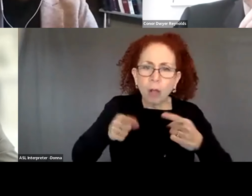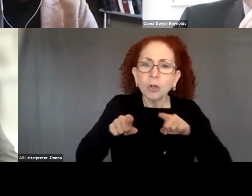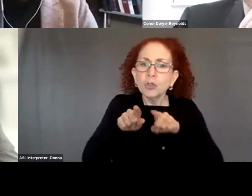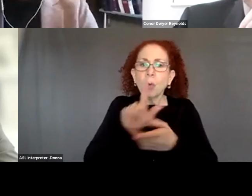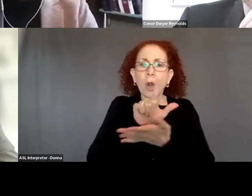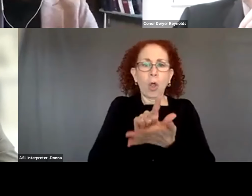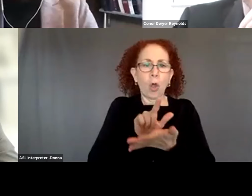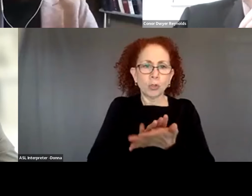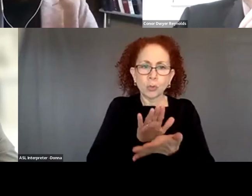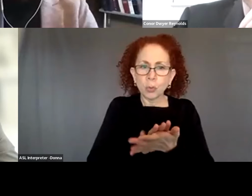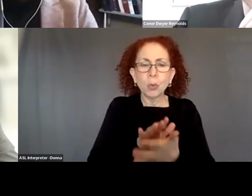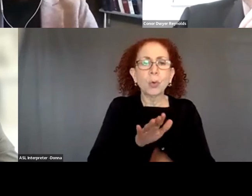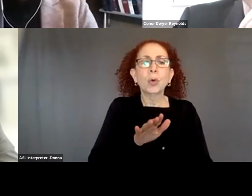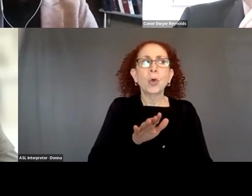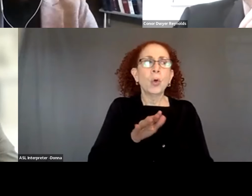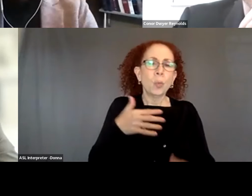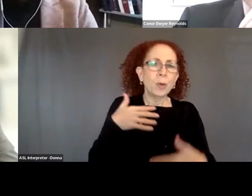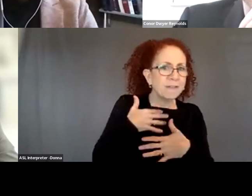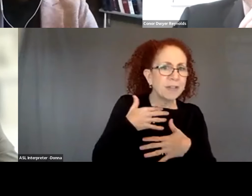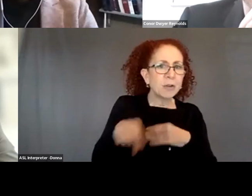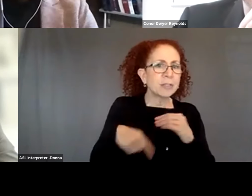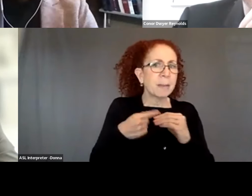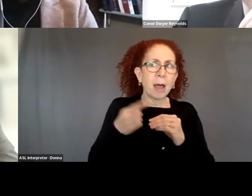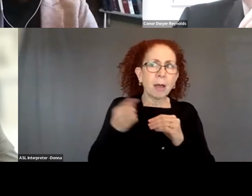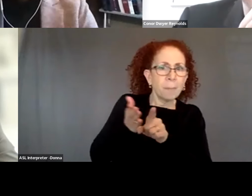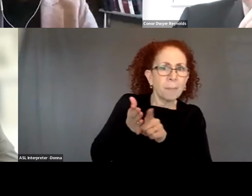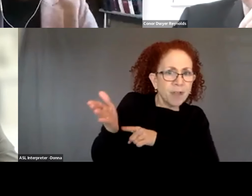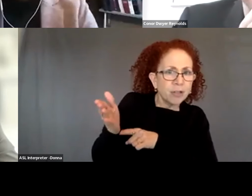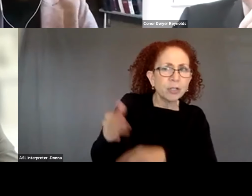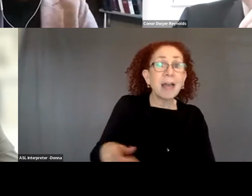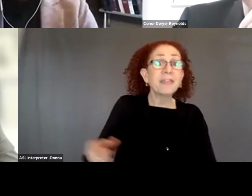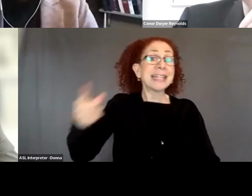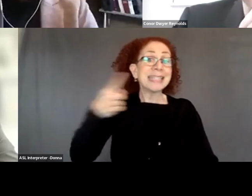school with fears about a profession that purports to value